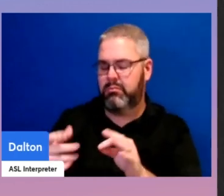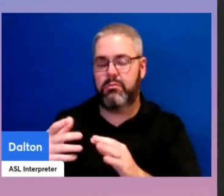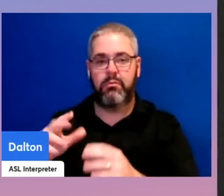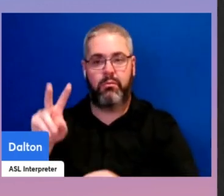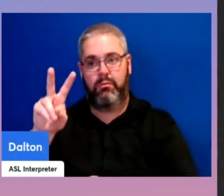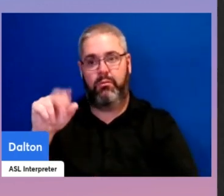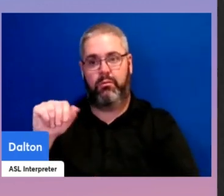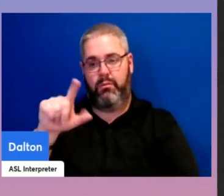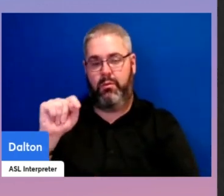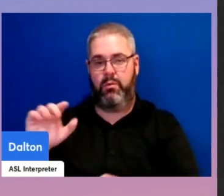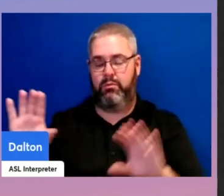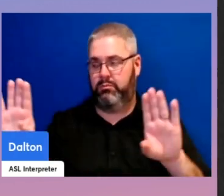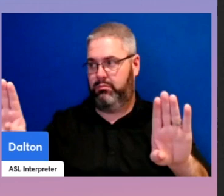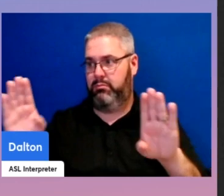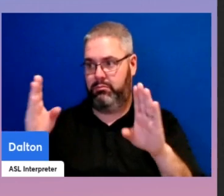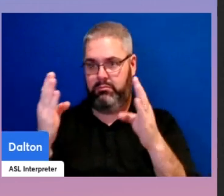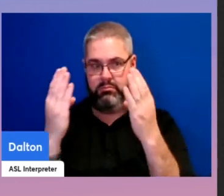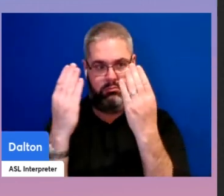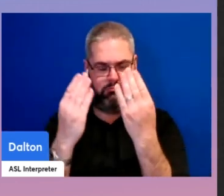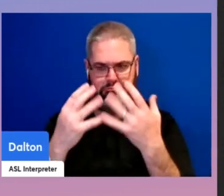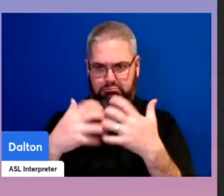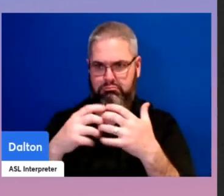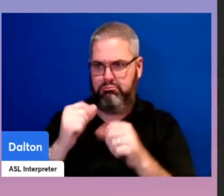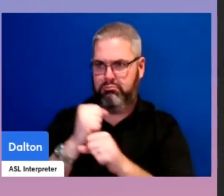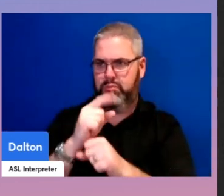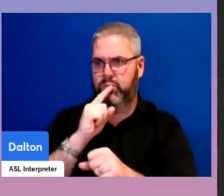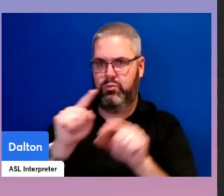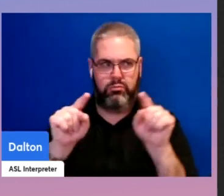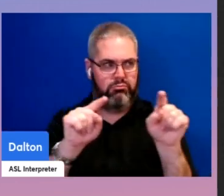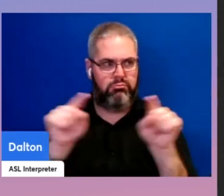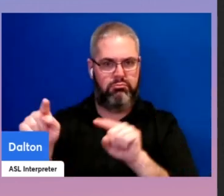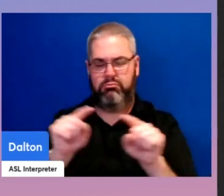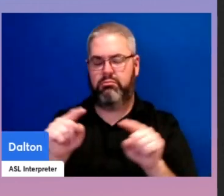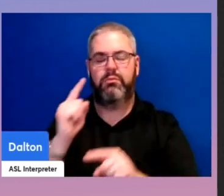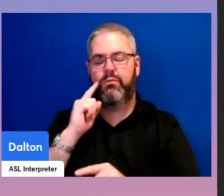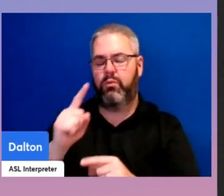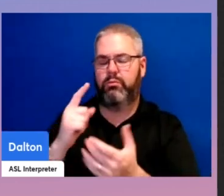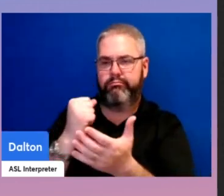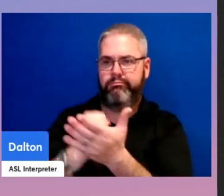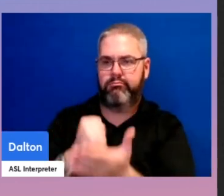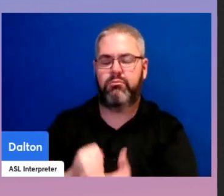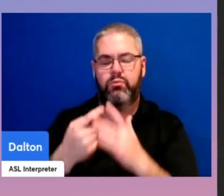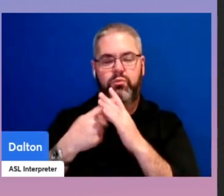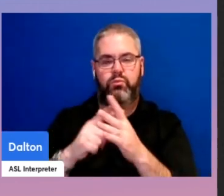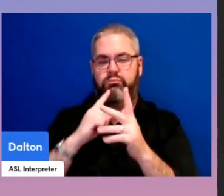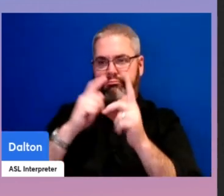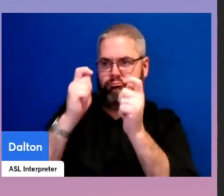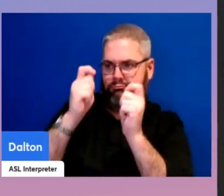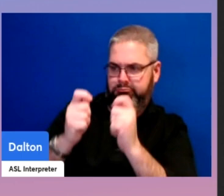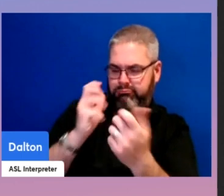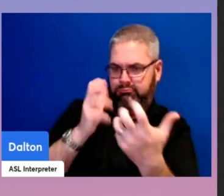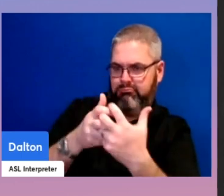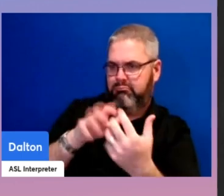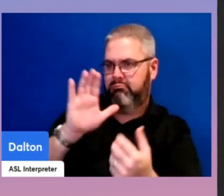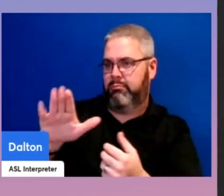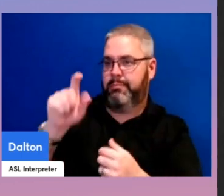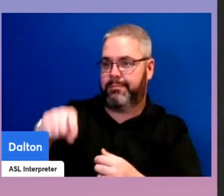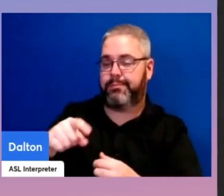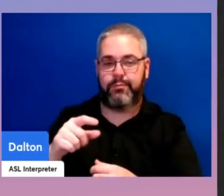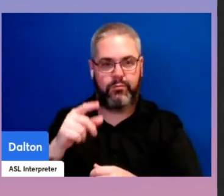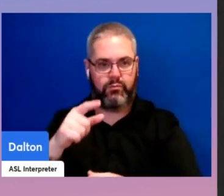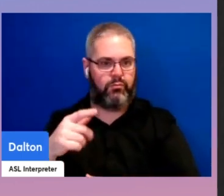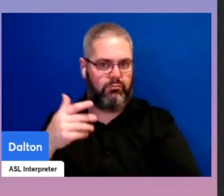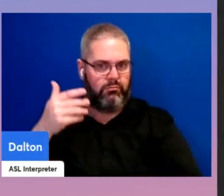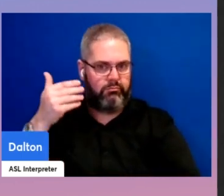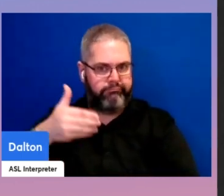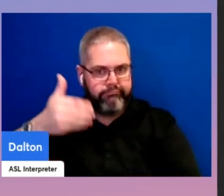those dynamic database credentials. And in our case here, this is where it can start to be customized, is that you can see that we're running this pretty often. So